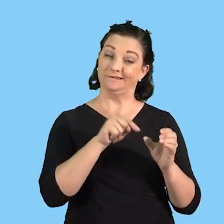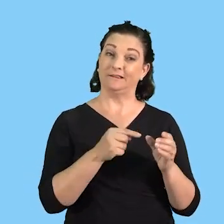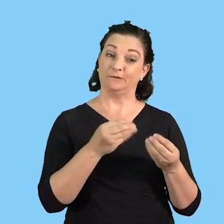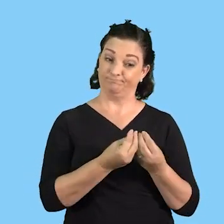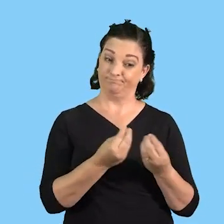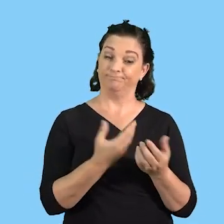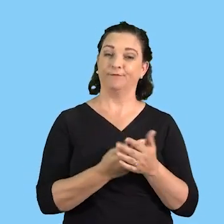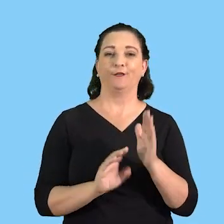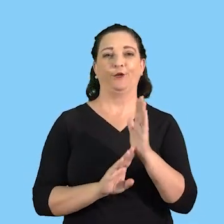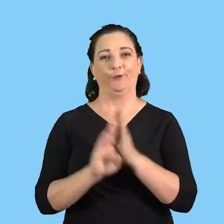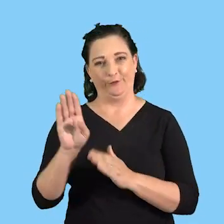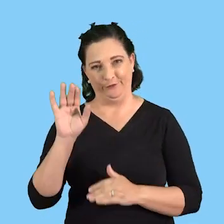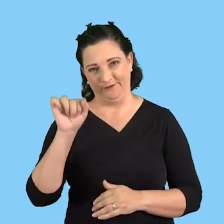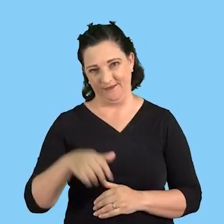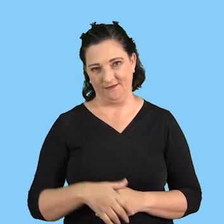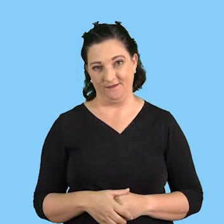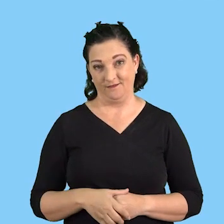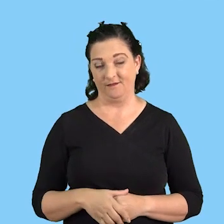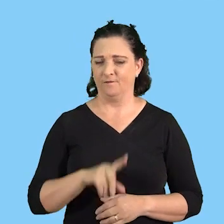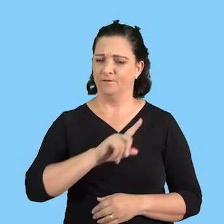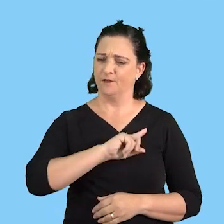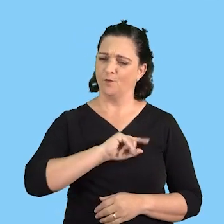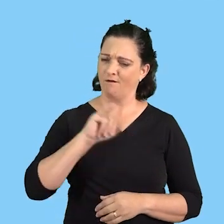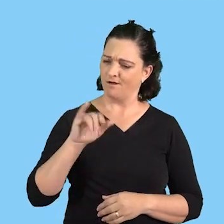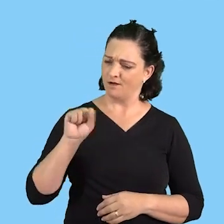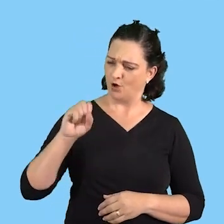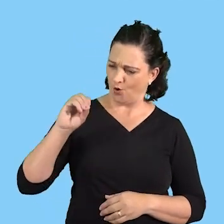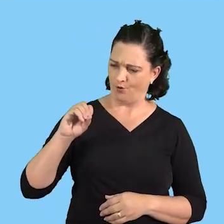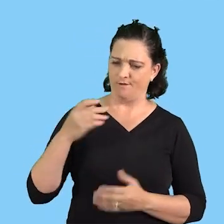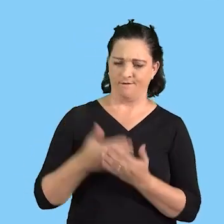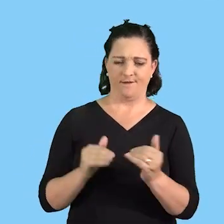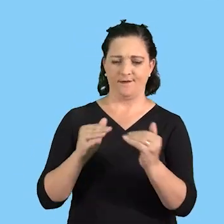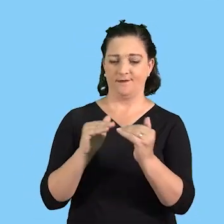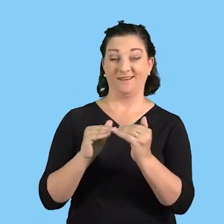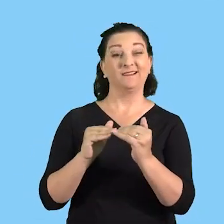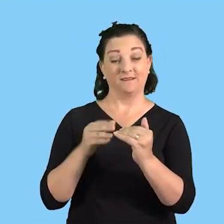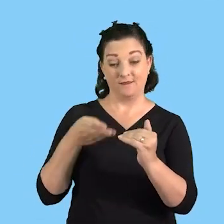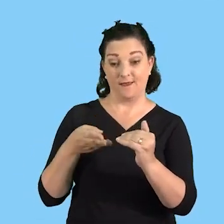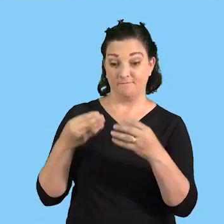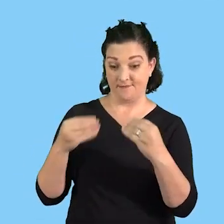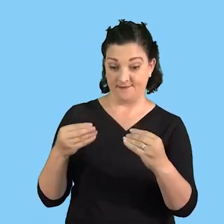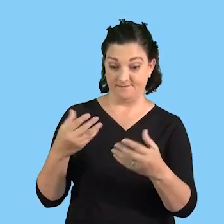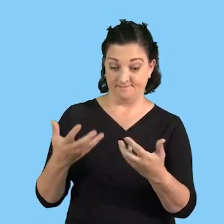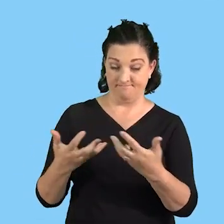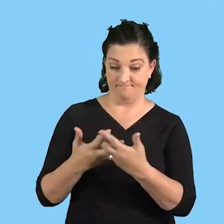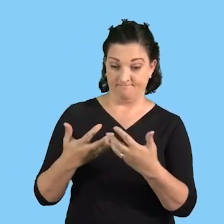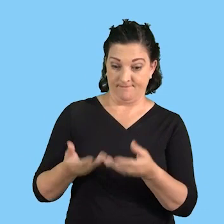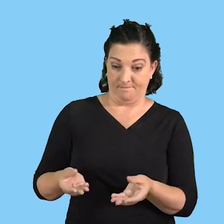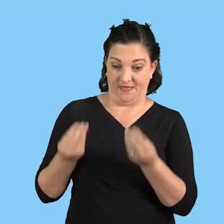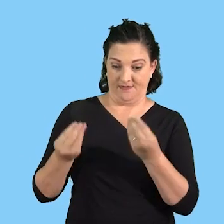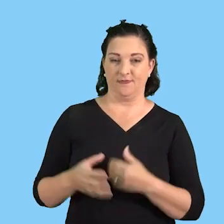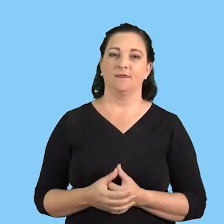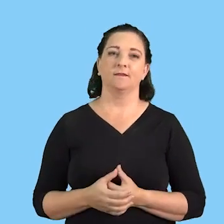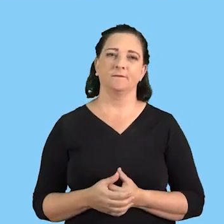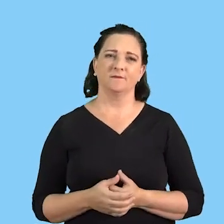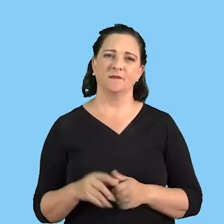the ISO is there to set certain standards that need to be met by businesses. So businesses will